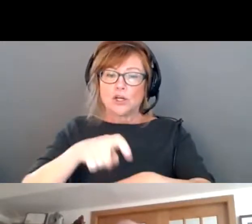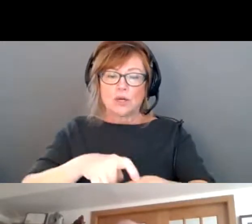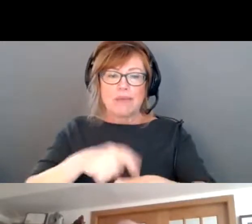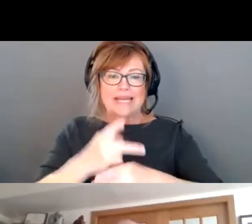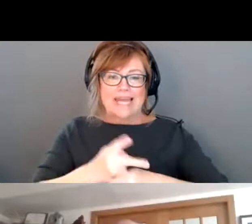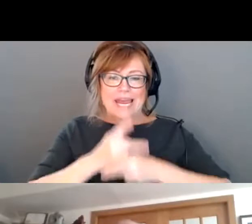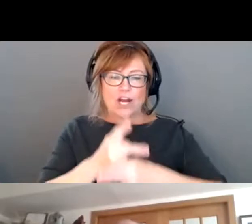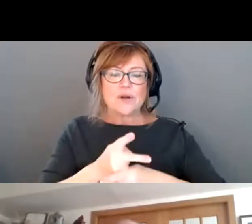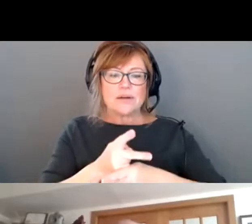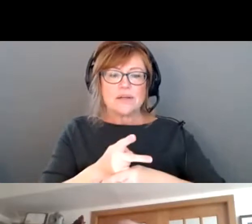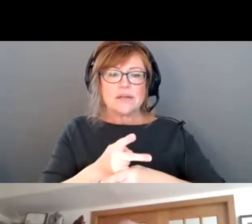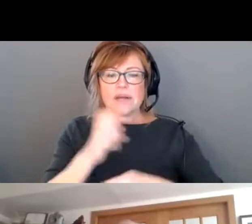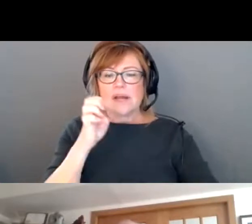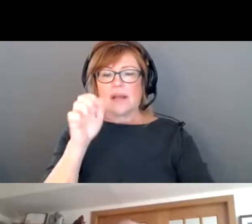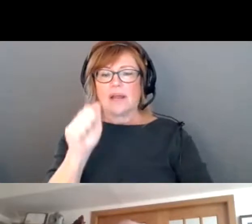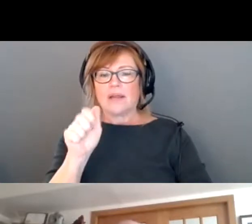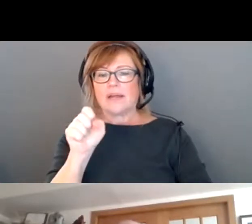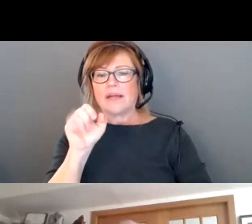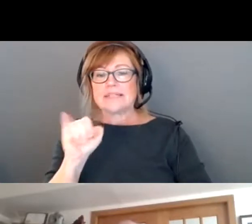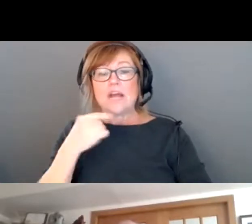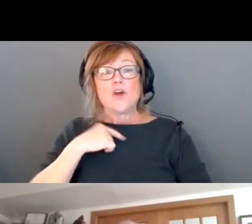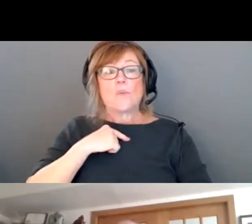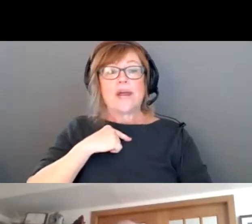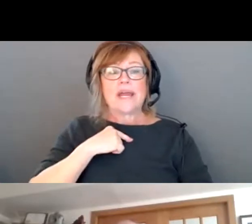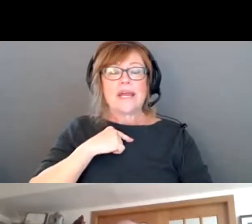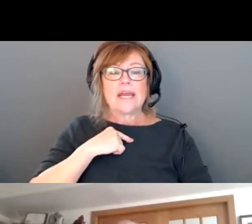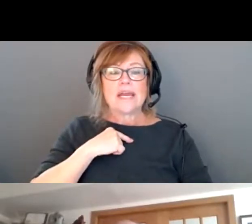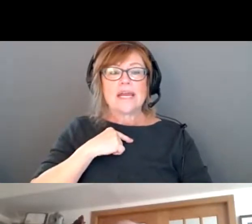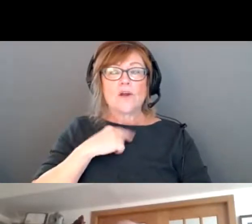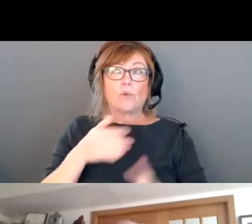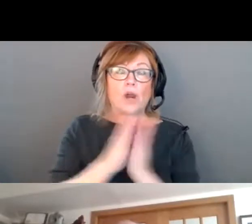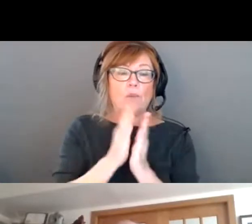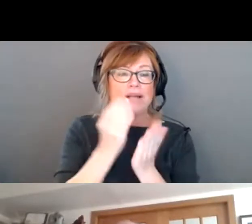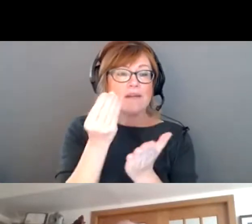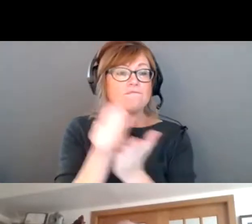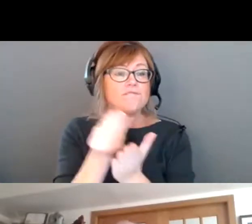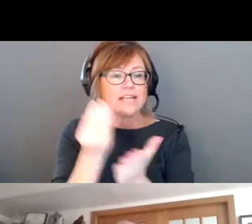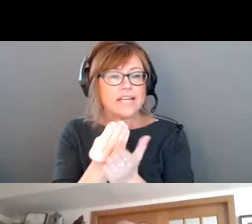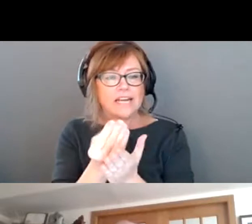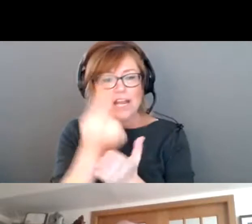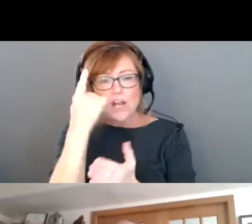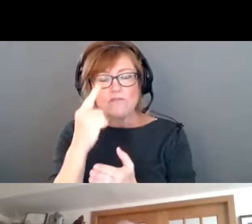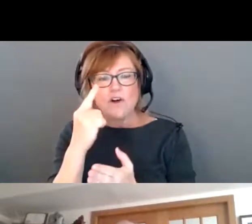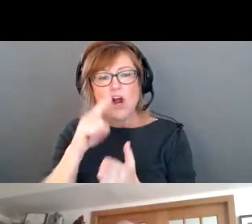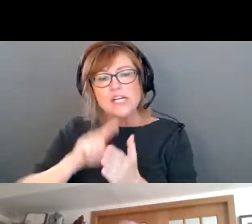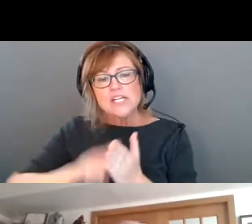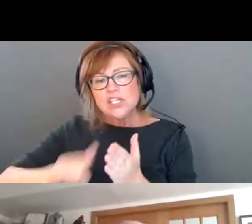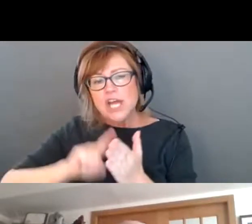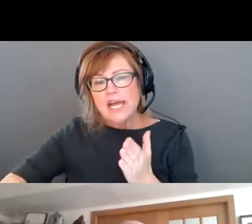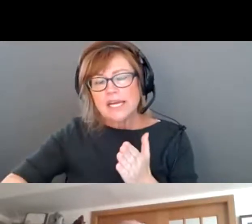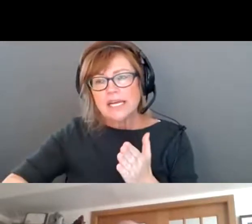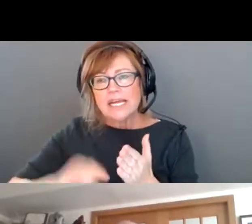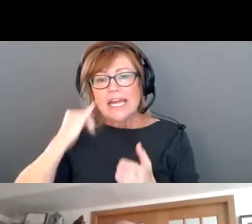have submitted for funding to be able to assess the feasibility of its